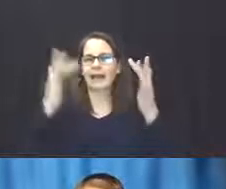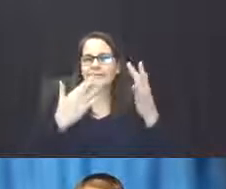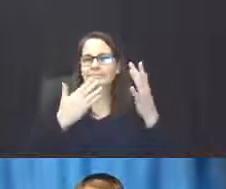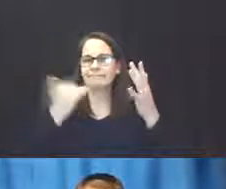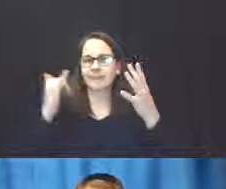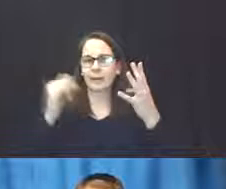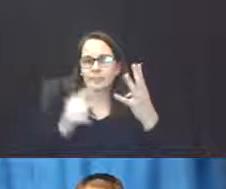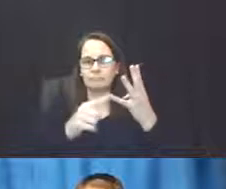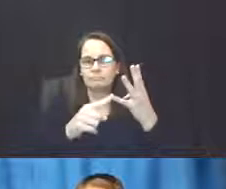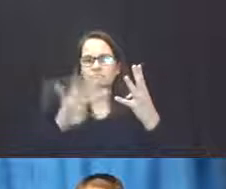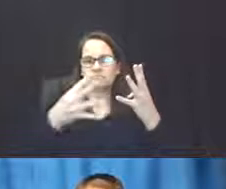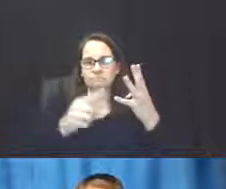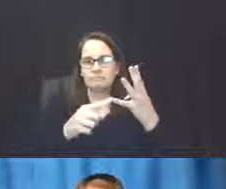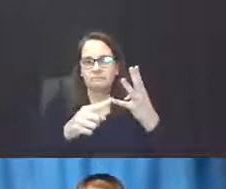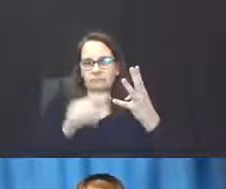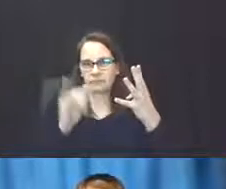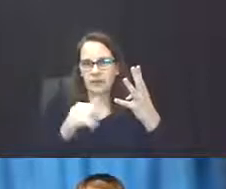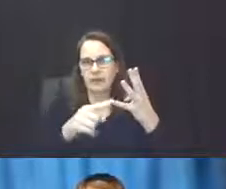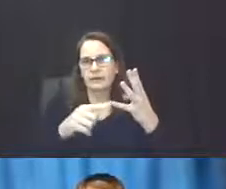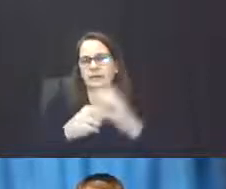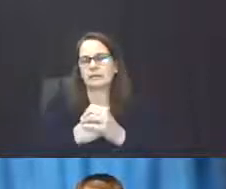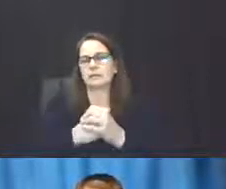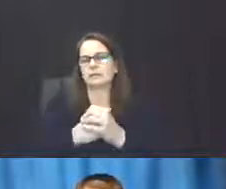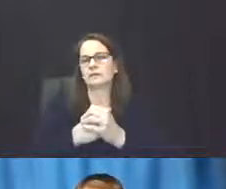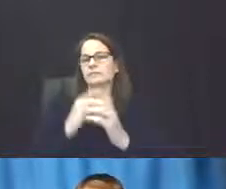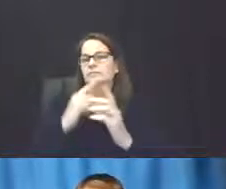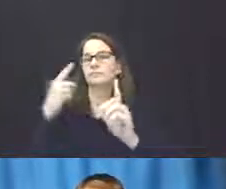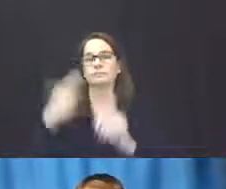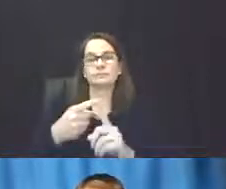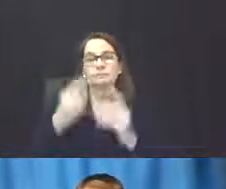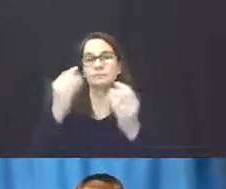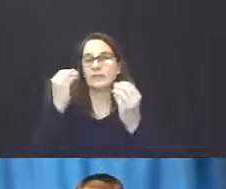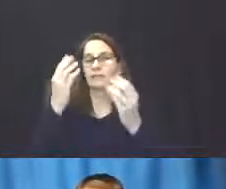And the 4th one that's highlighted in yellow,